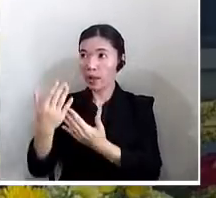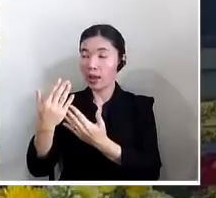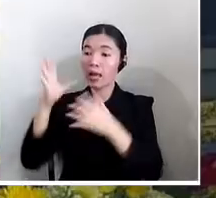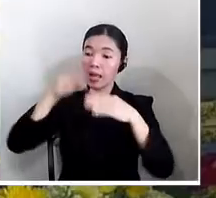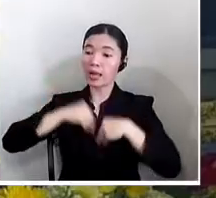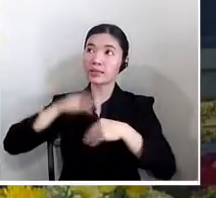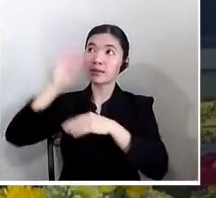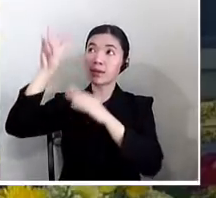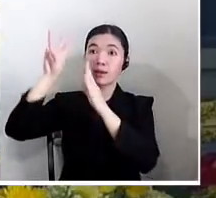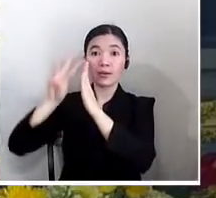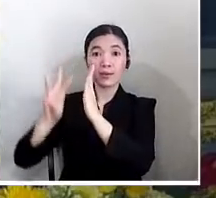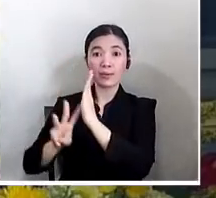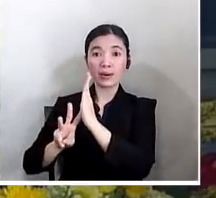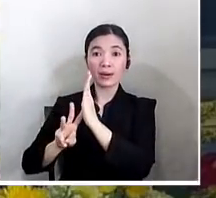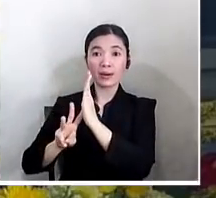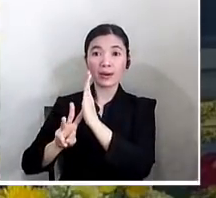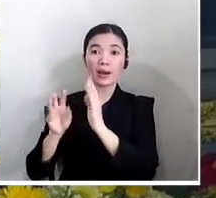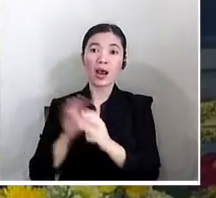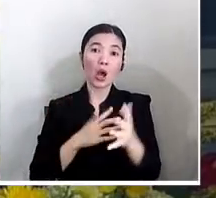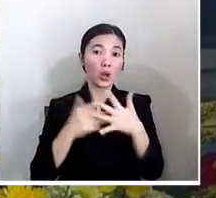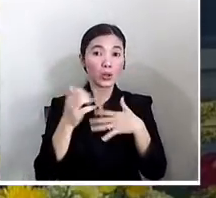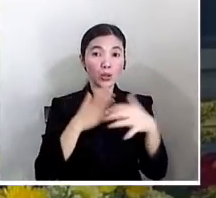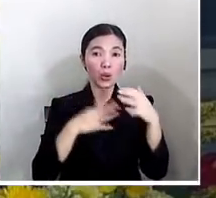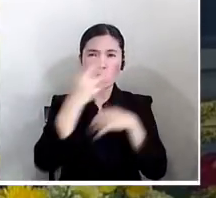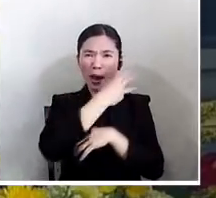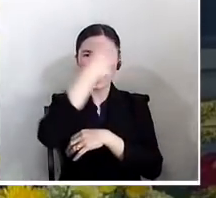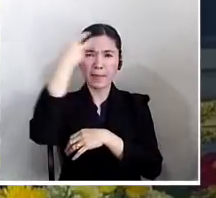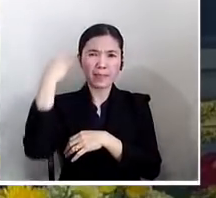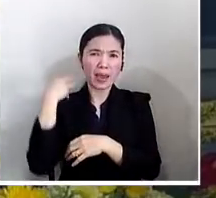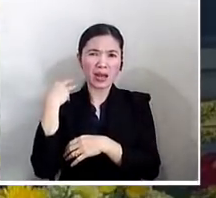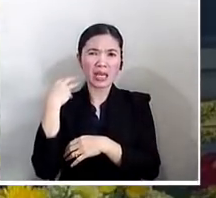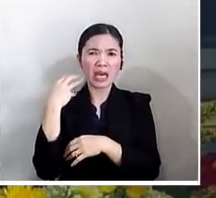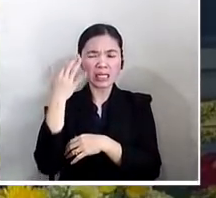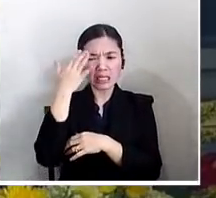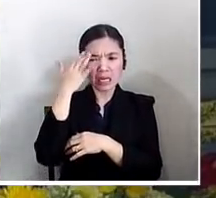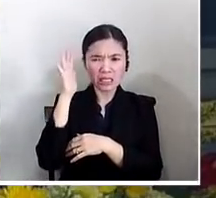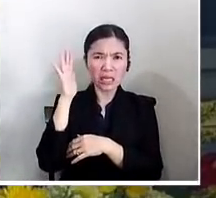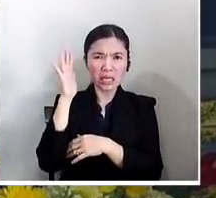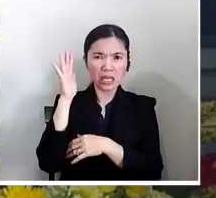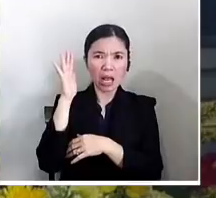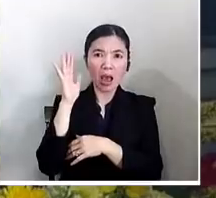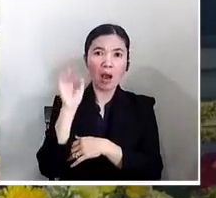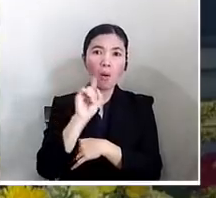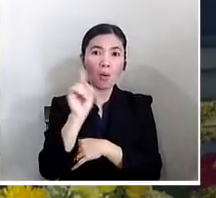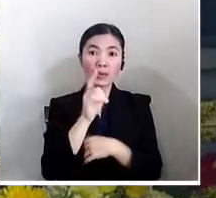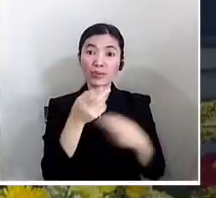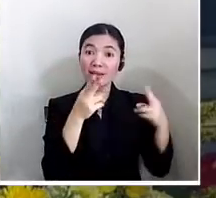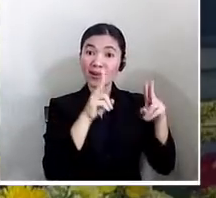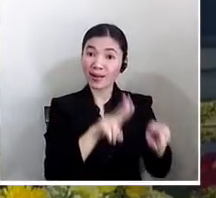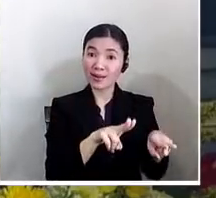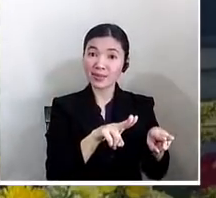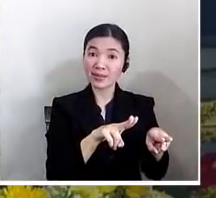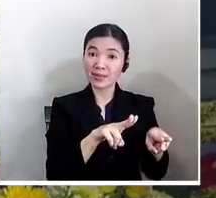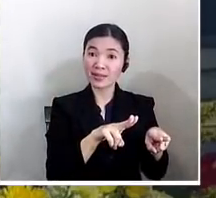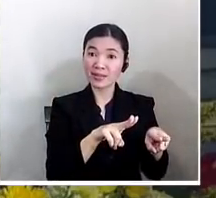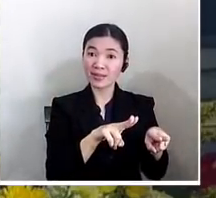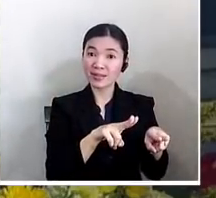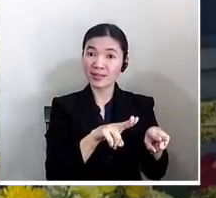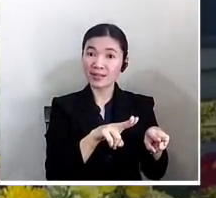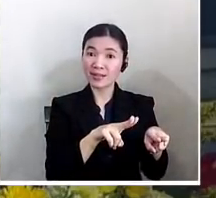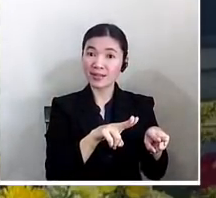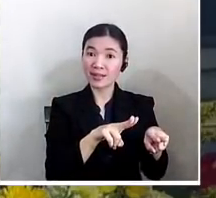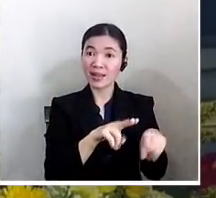Though she did not know what will be the consequences of that action, of